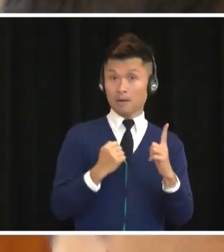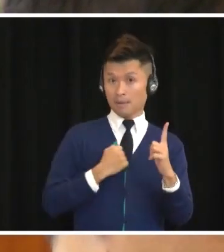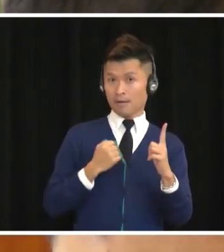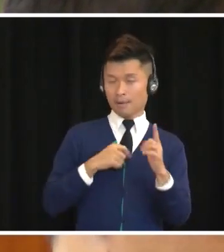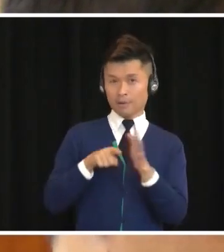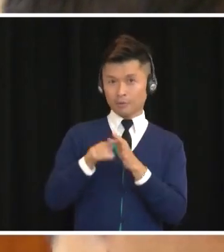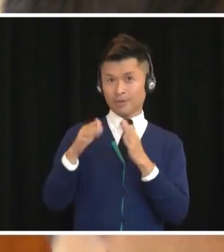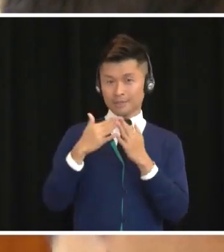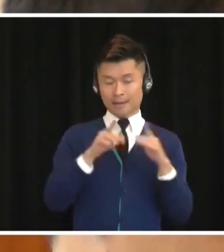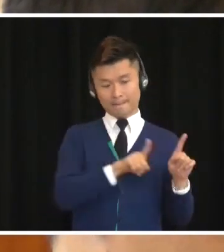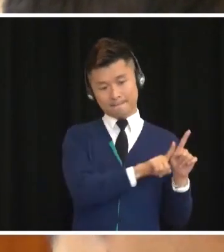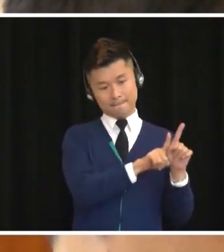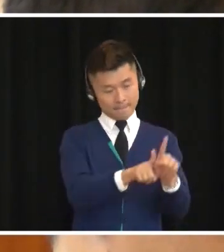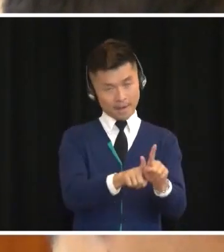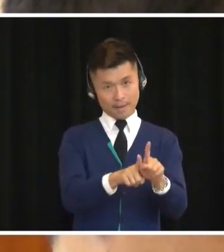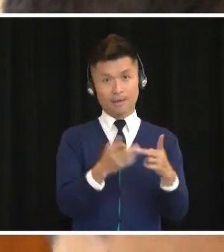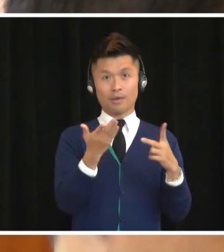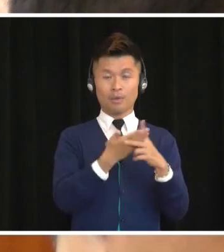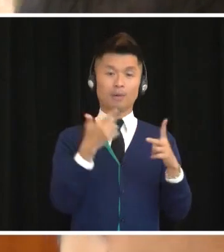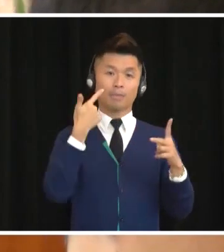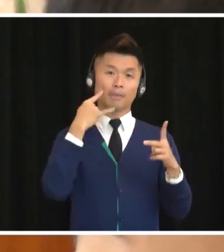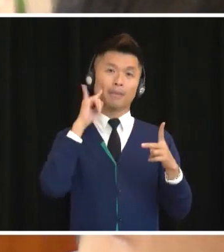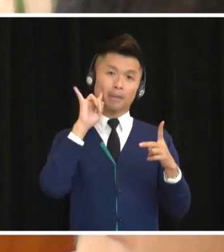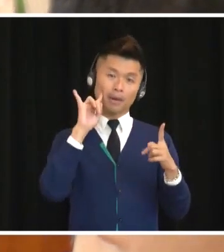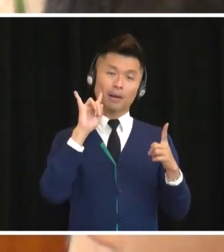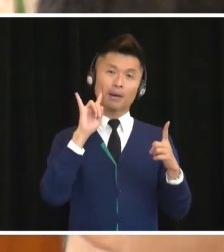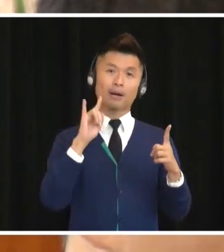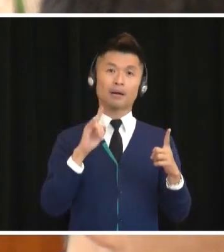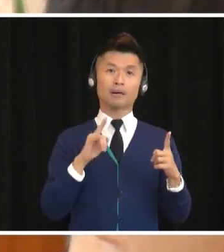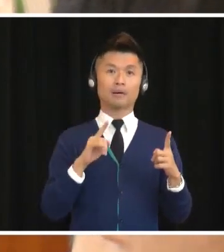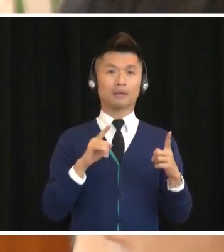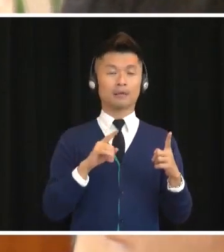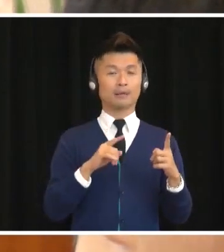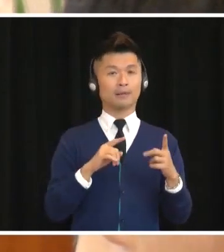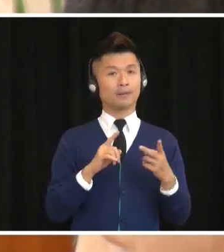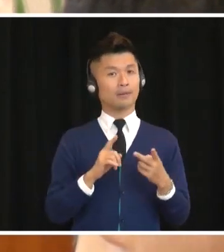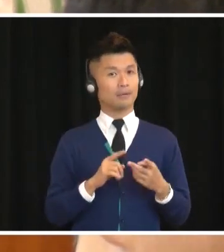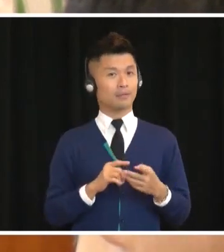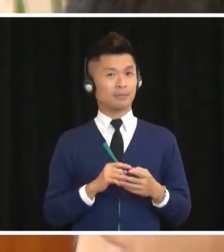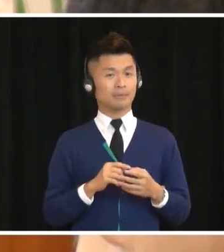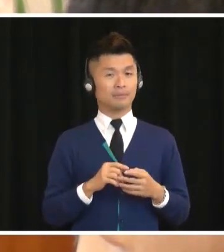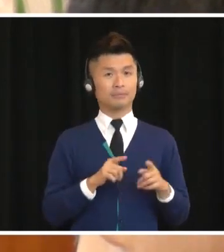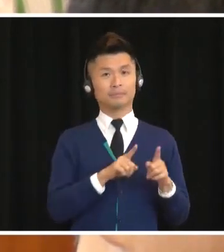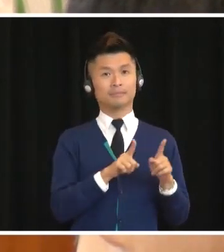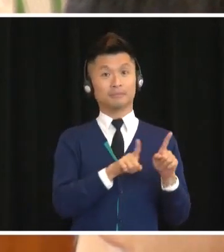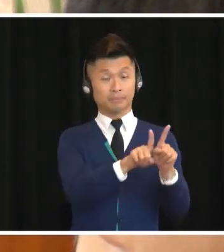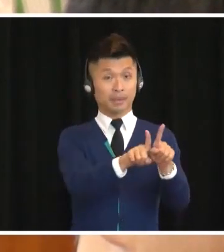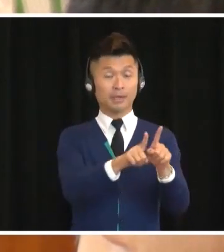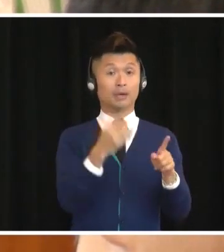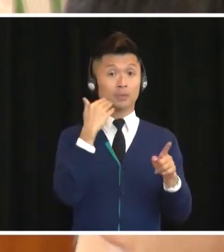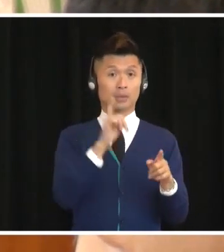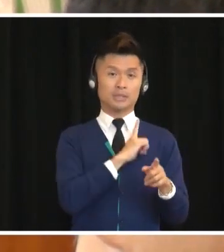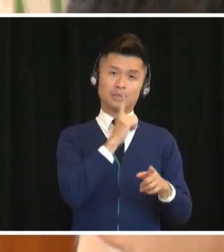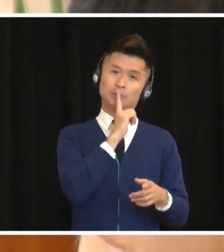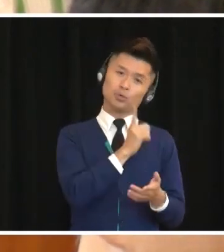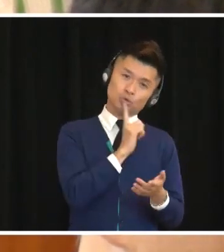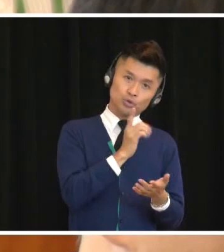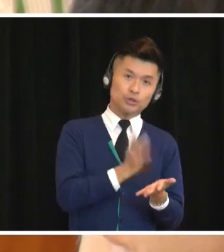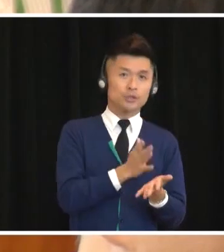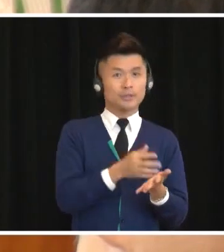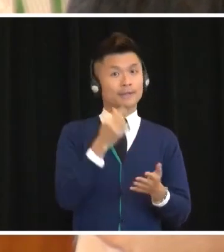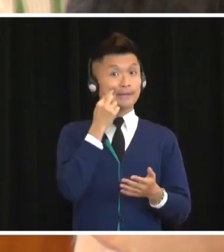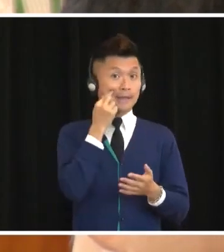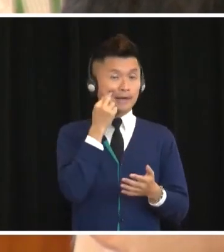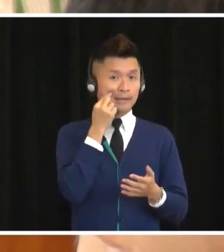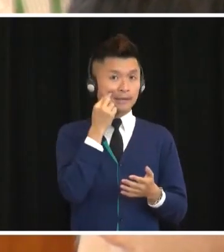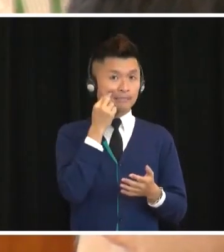in courts, we will ask experts to accompany them, or we ask a parent to